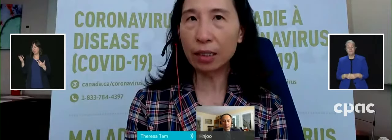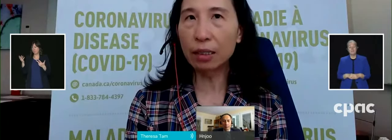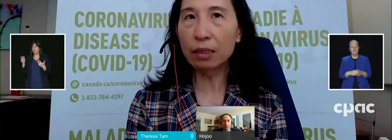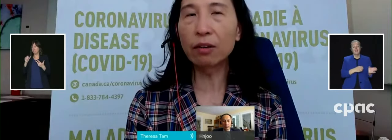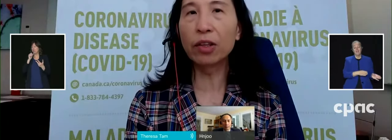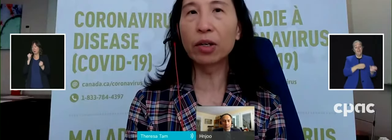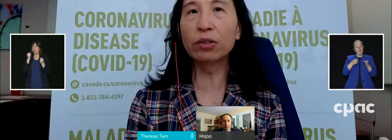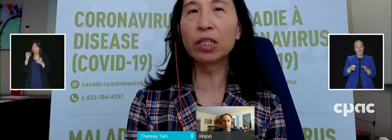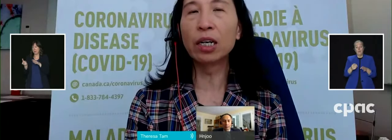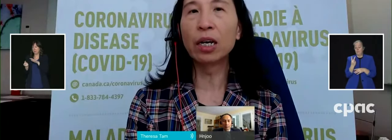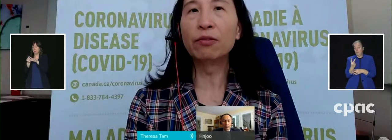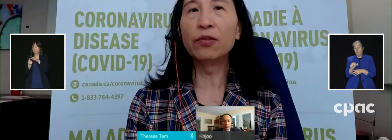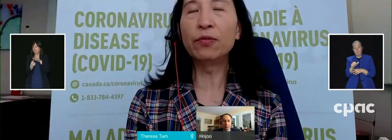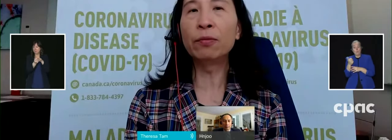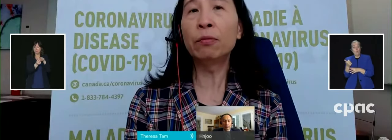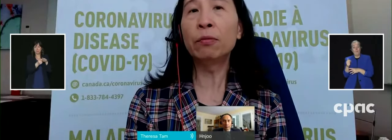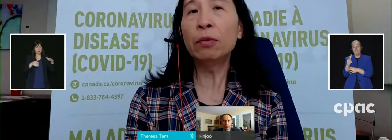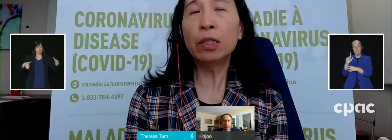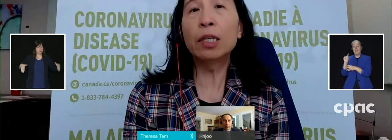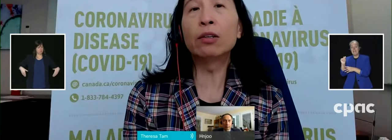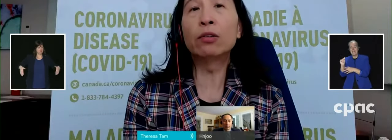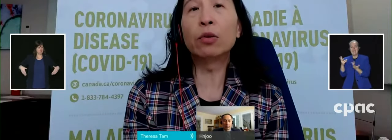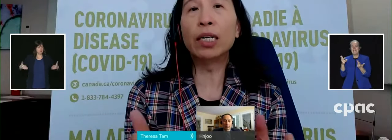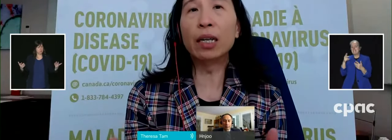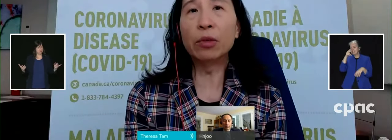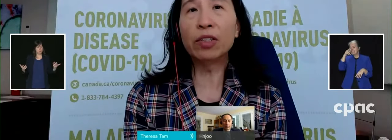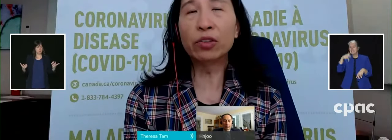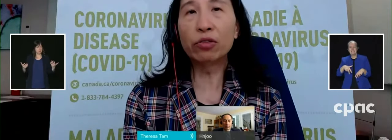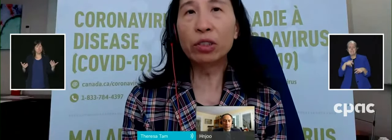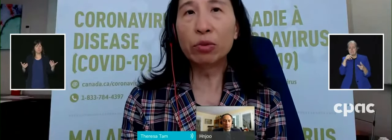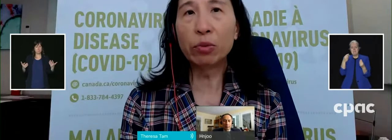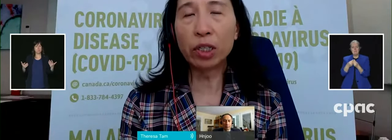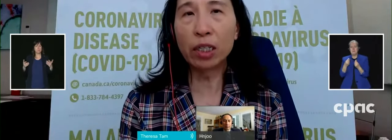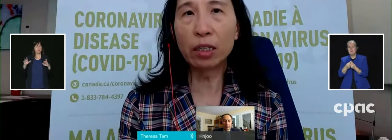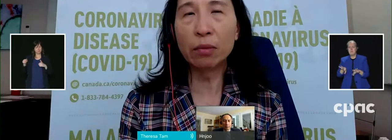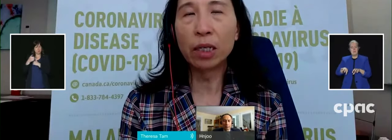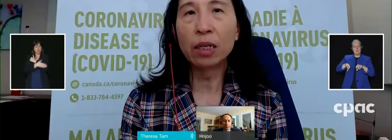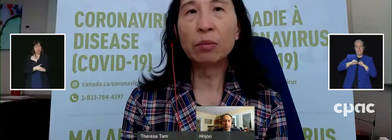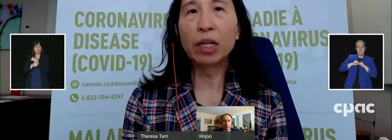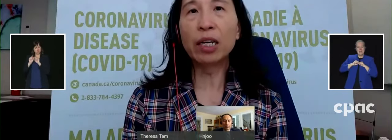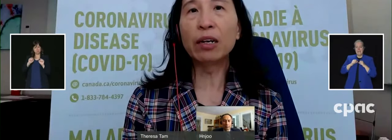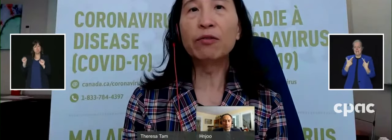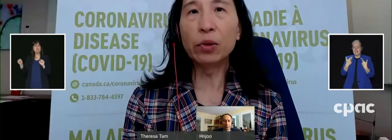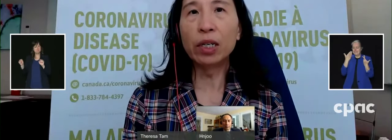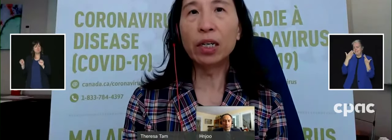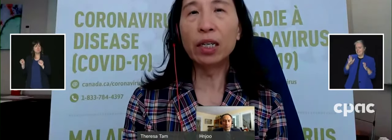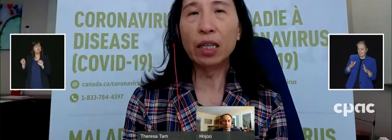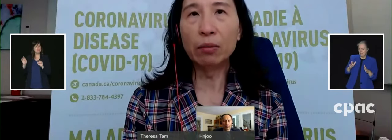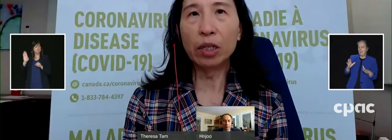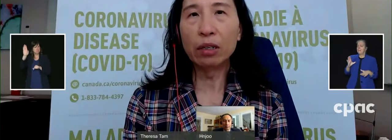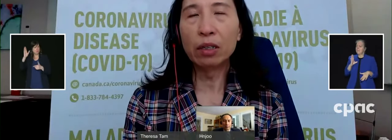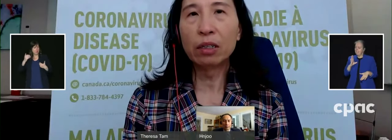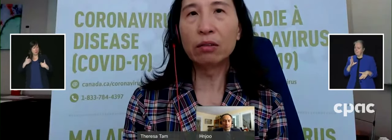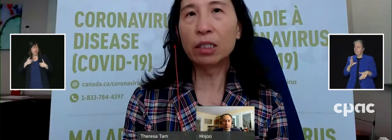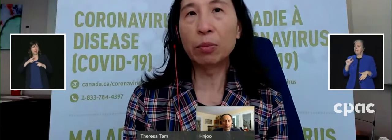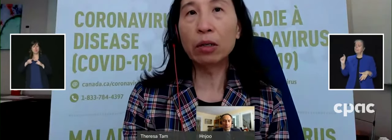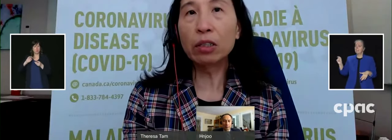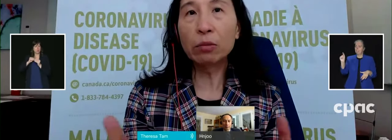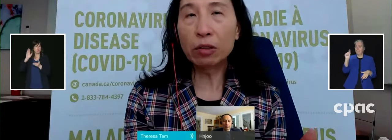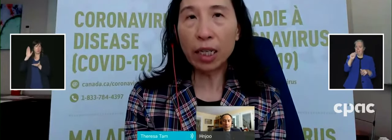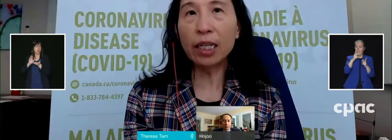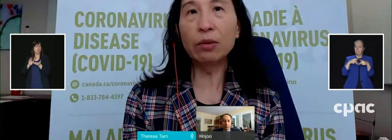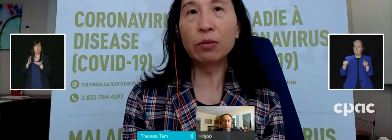many cases of those. There's still quite a number of countries reporting them, but they are fewer in number. So